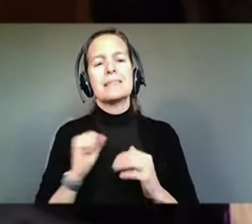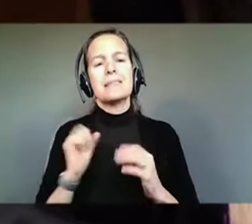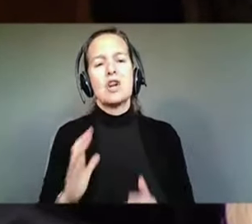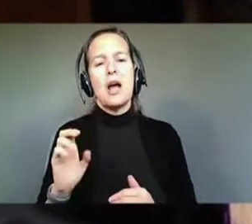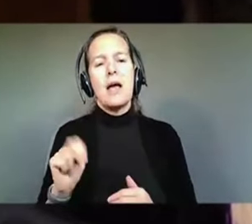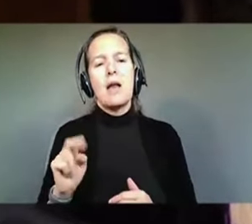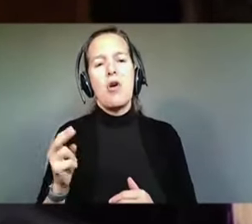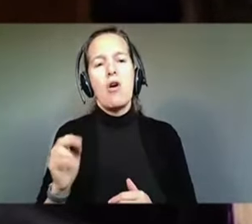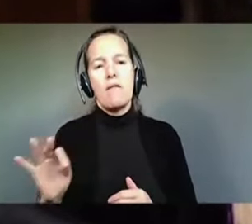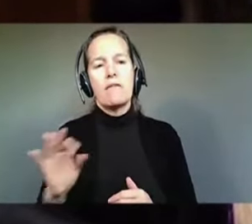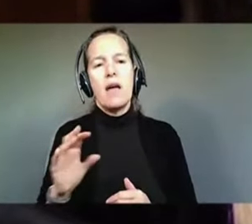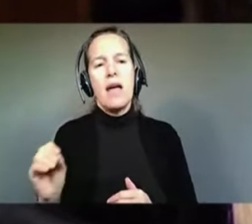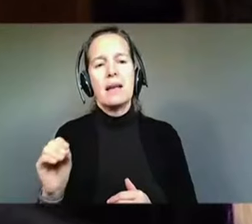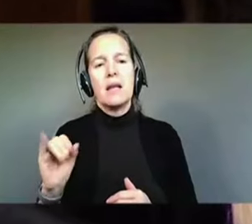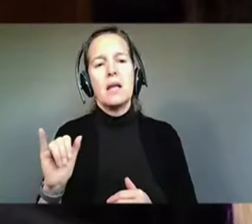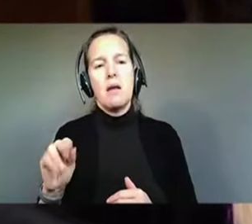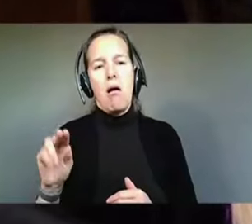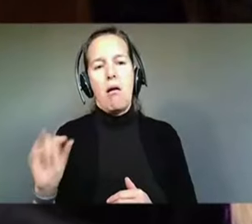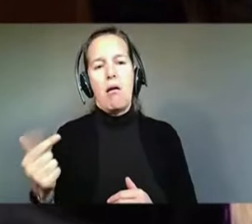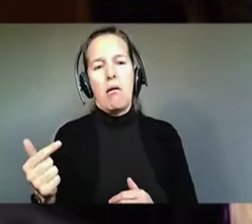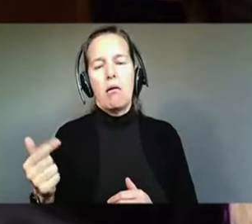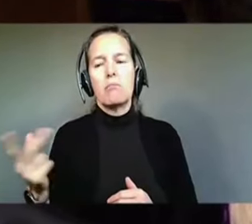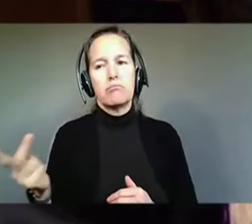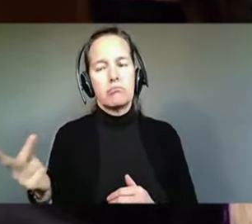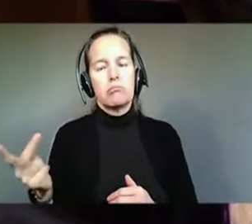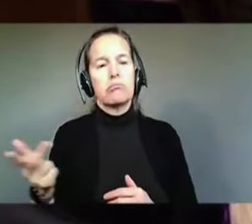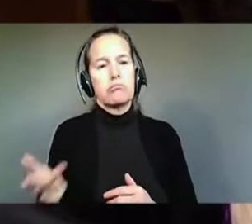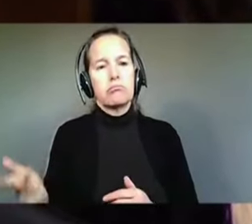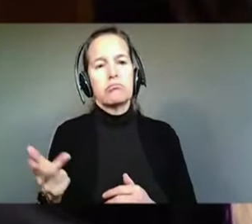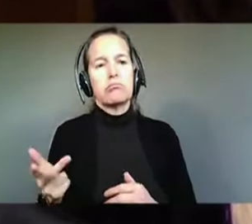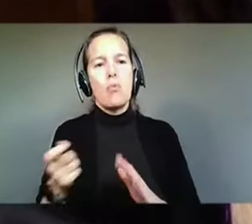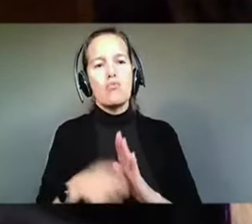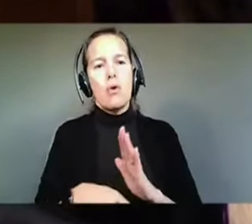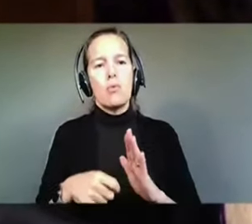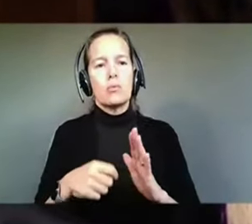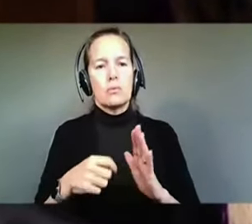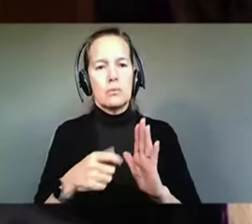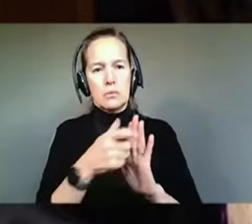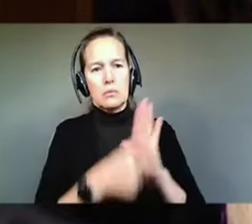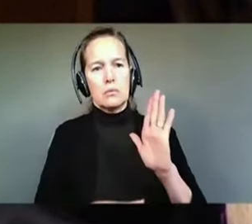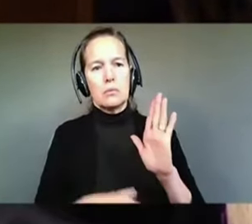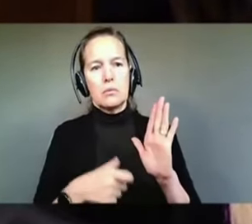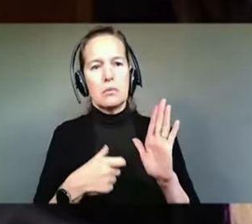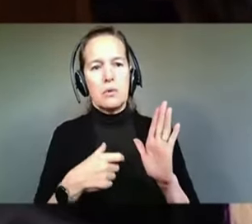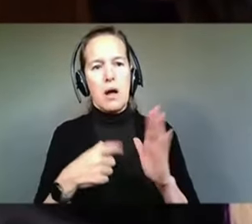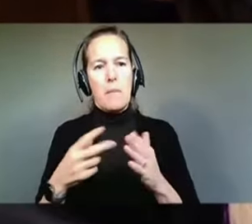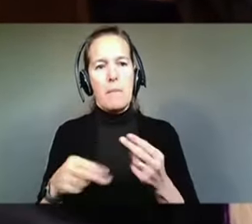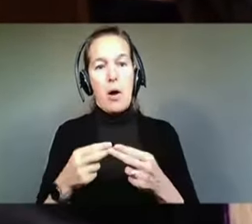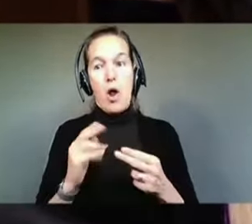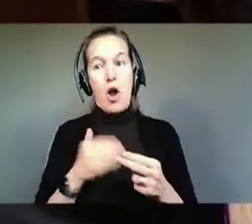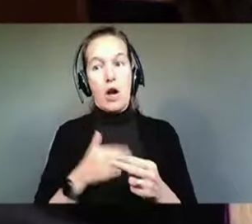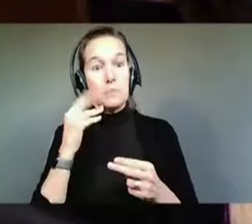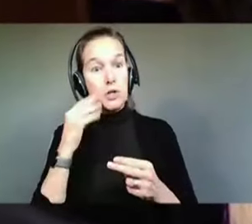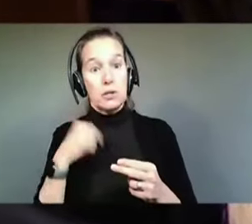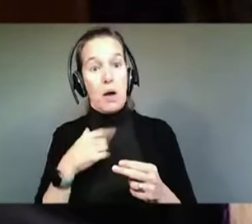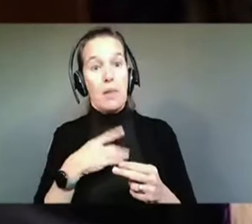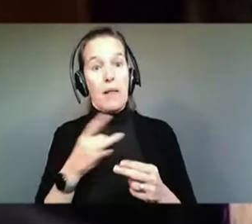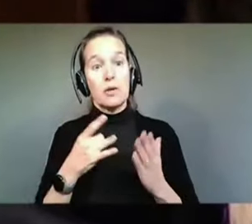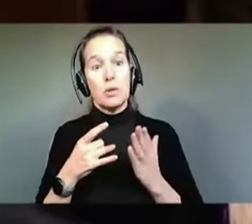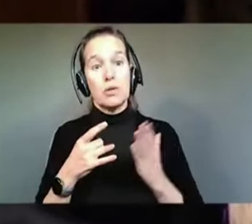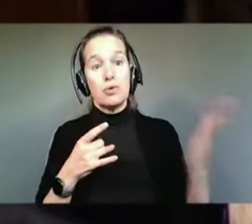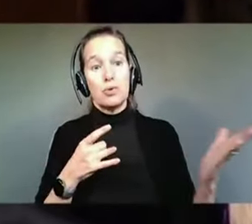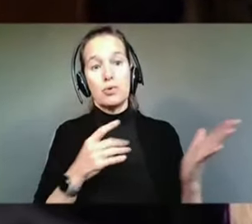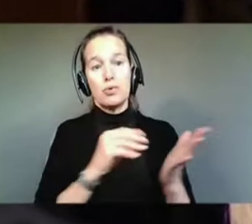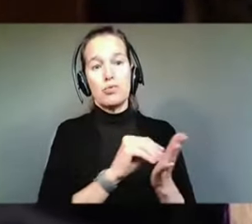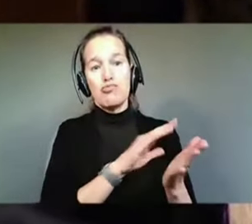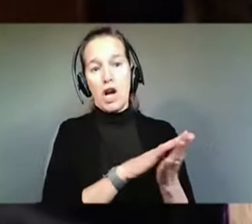Young, we wrote a piece about our own experiences together that I'd like to introduce into the record, if I might, Mr. Chair. And the reason that we wrote it is,